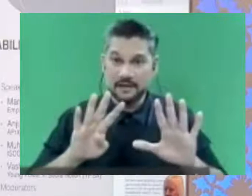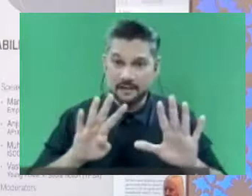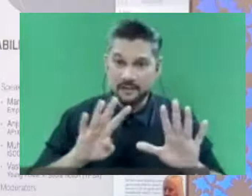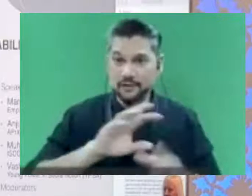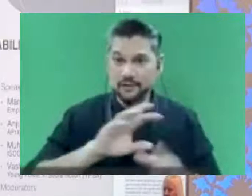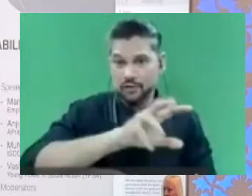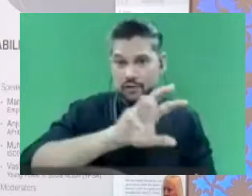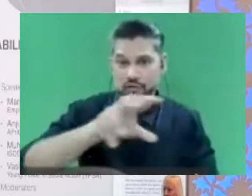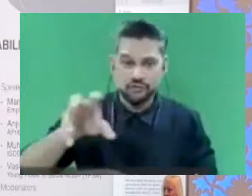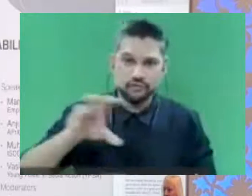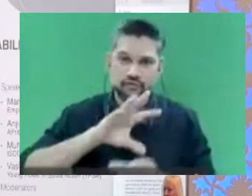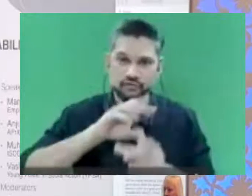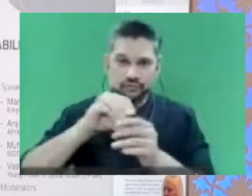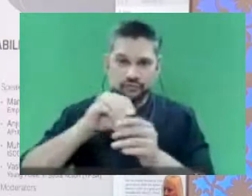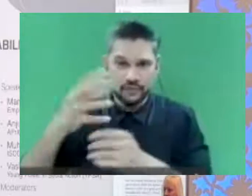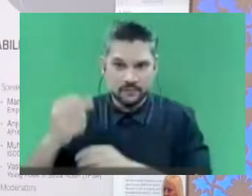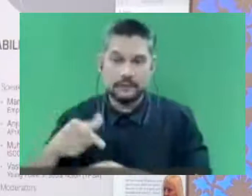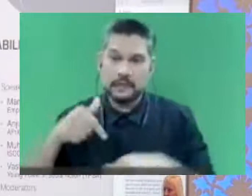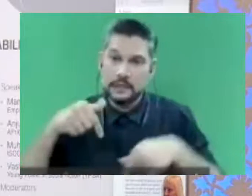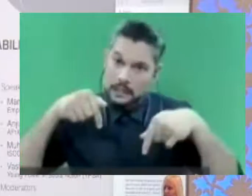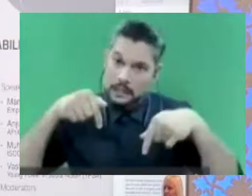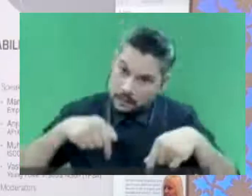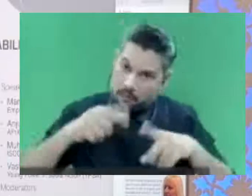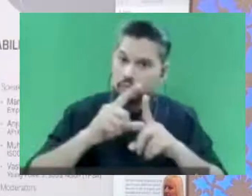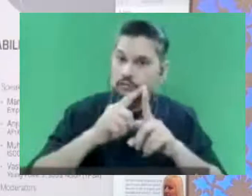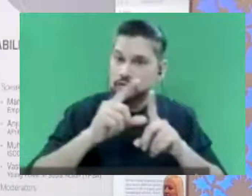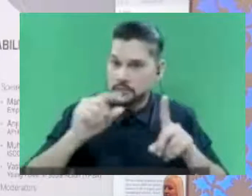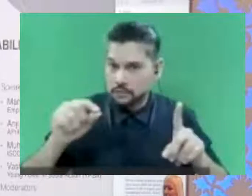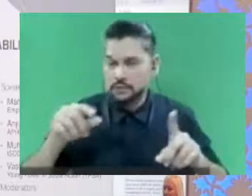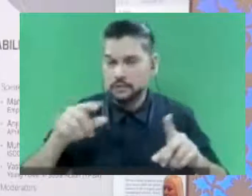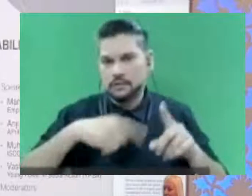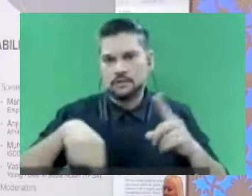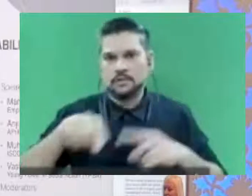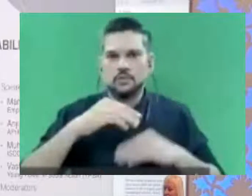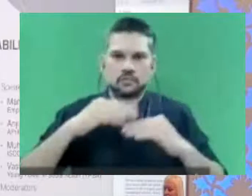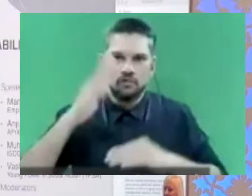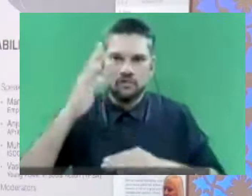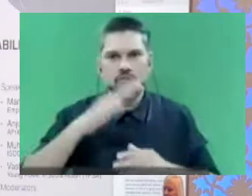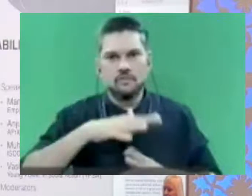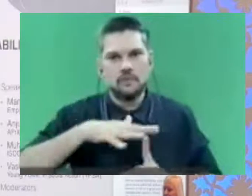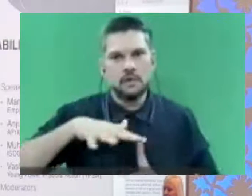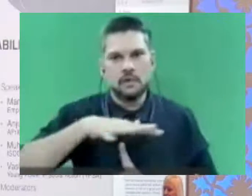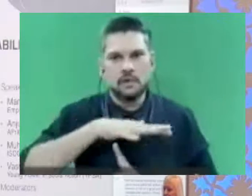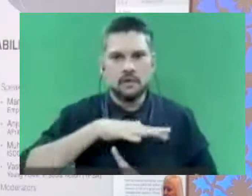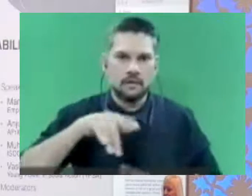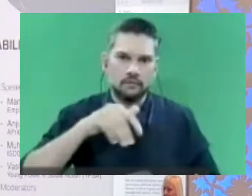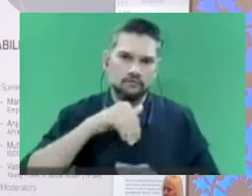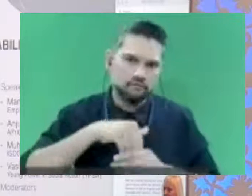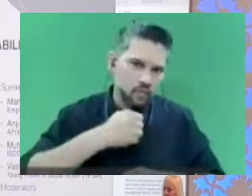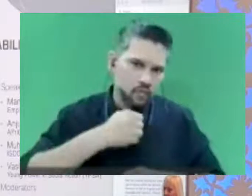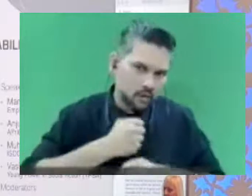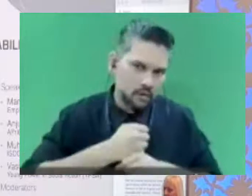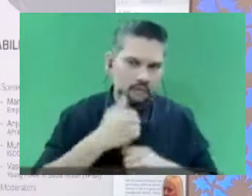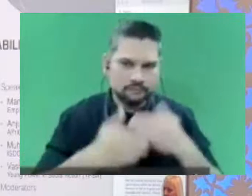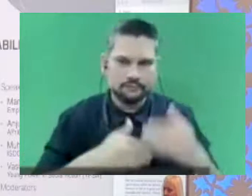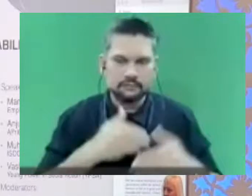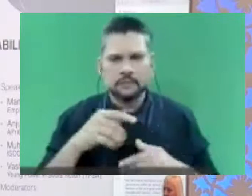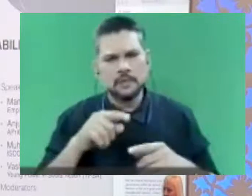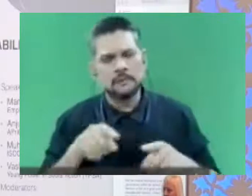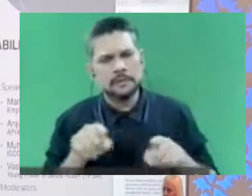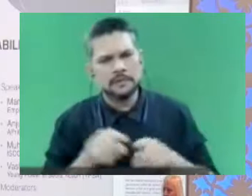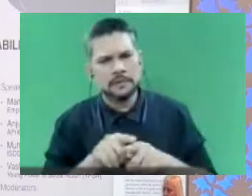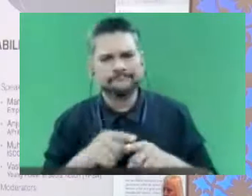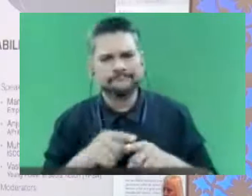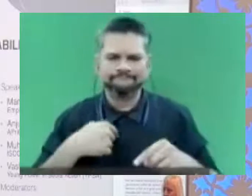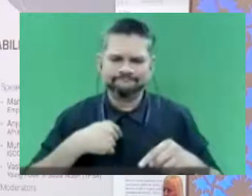one of the main areas that we work on. But this is about self. assessment and self-criticism. We